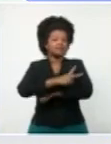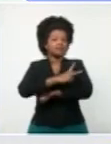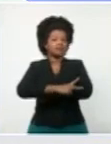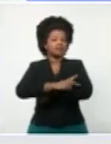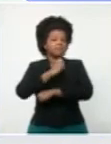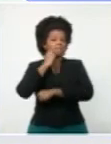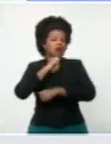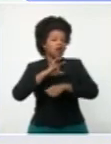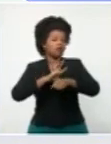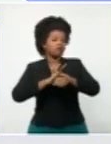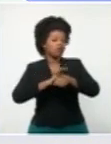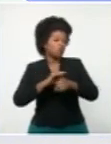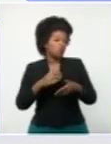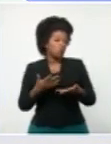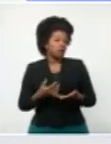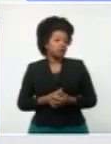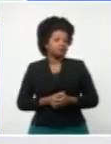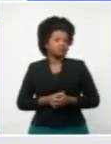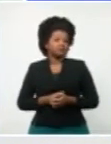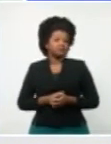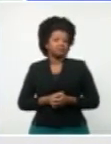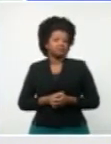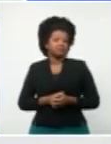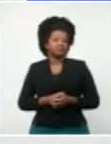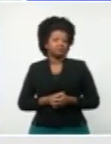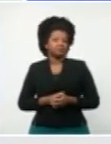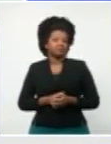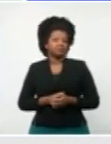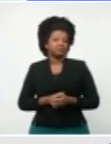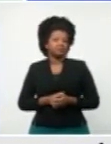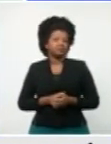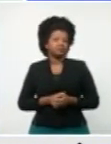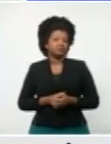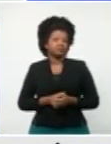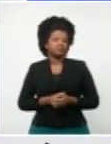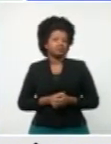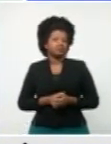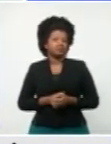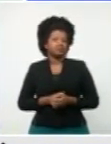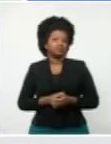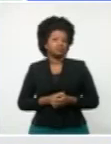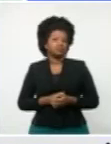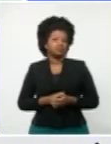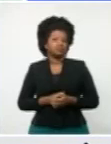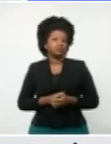This is a graph that expresses the dynamics of the pandemic since